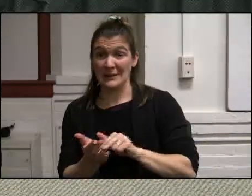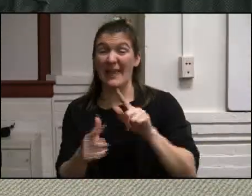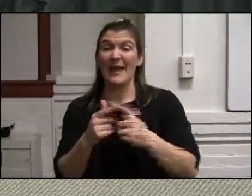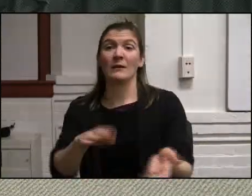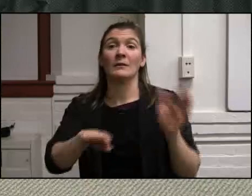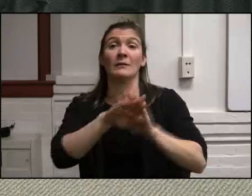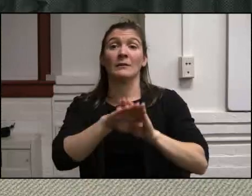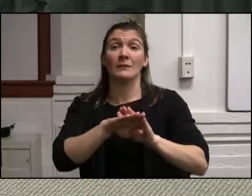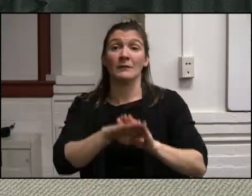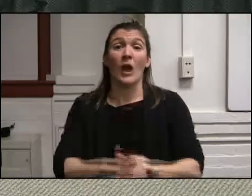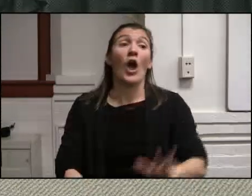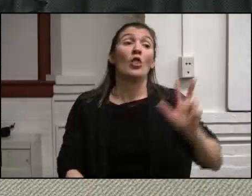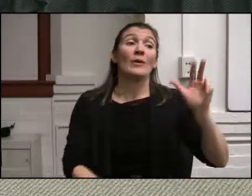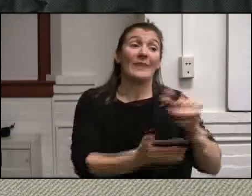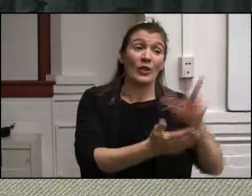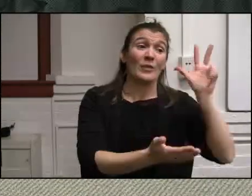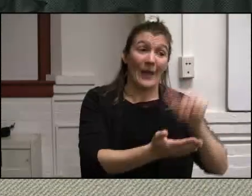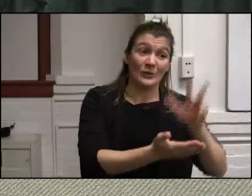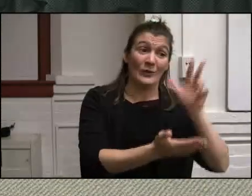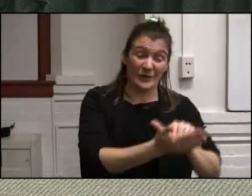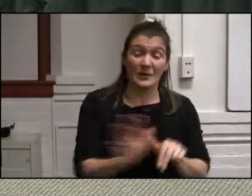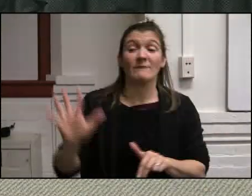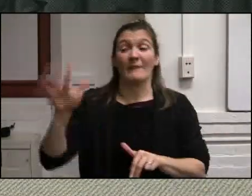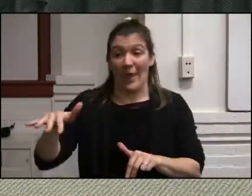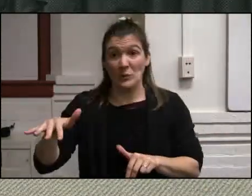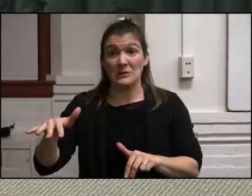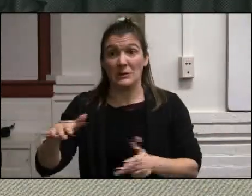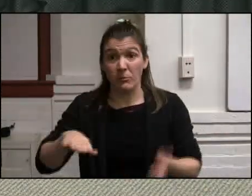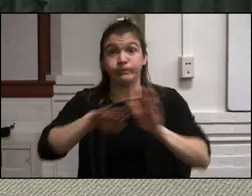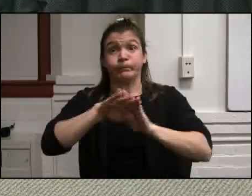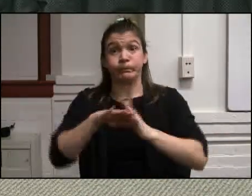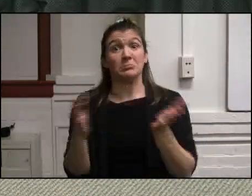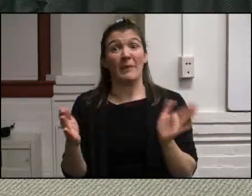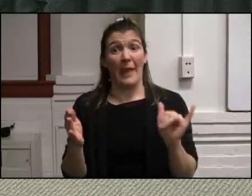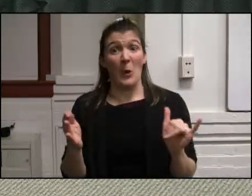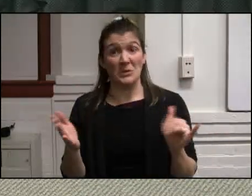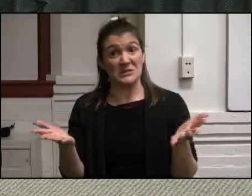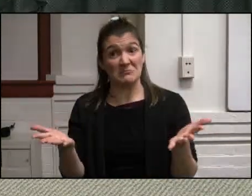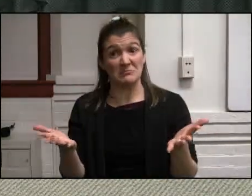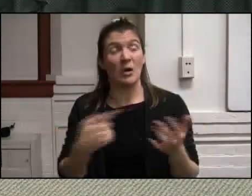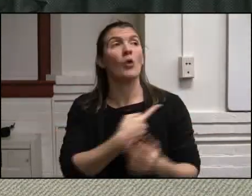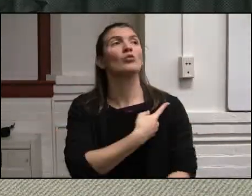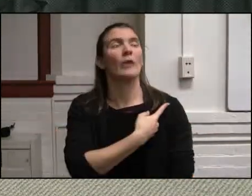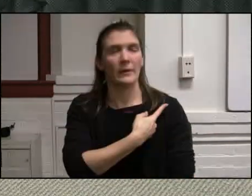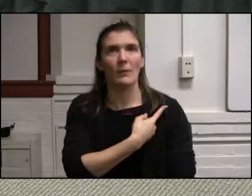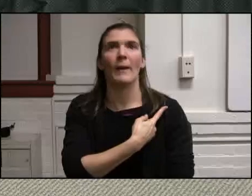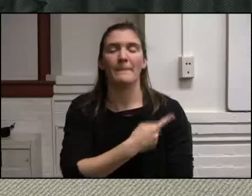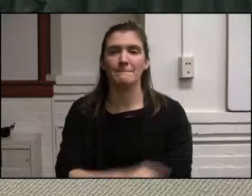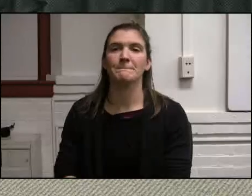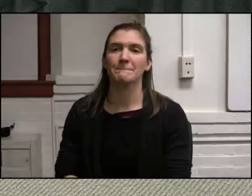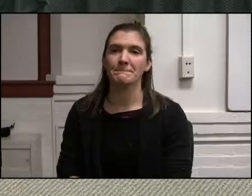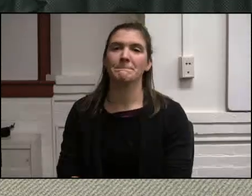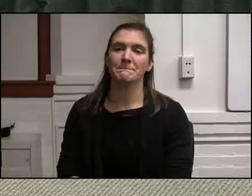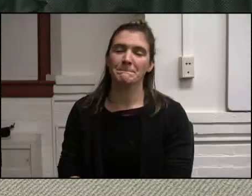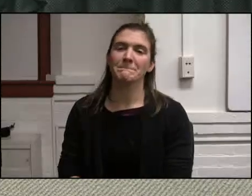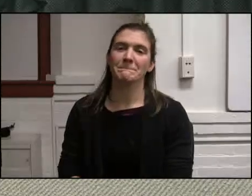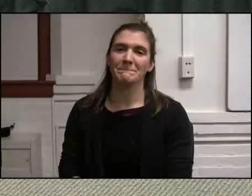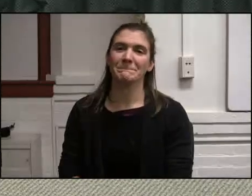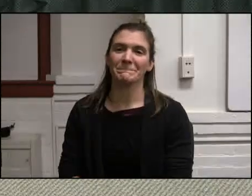to 3 and 5. So that's quite a jump when you look at the. Yeah, at that moment it was quite a jump. Yeah, sure.